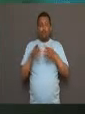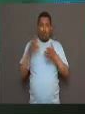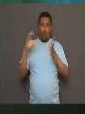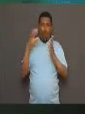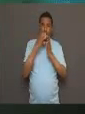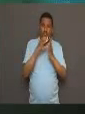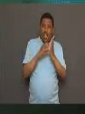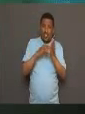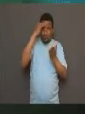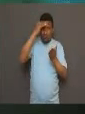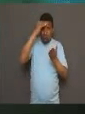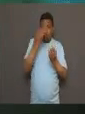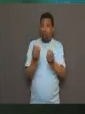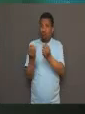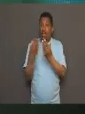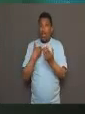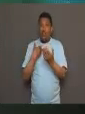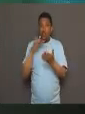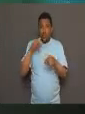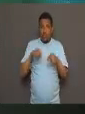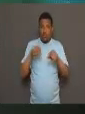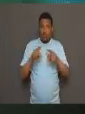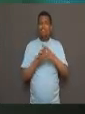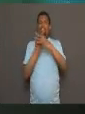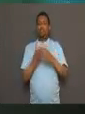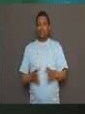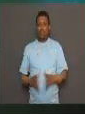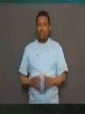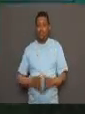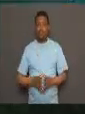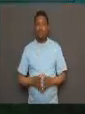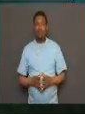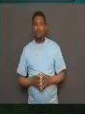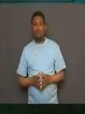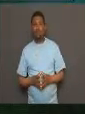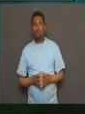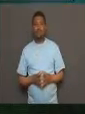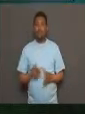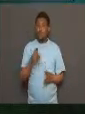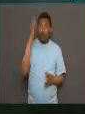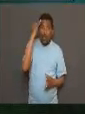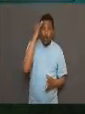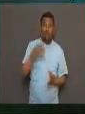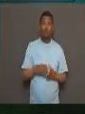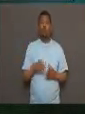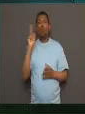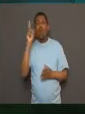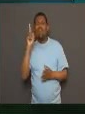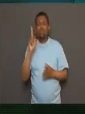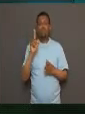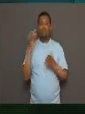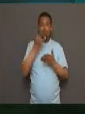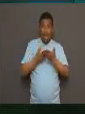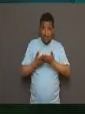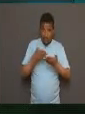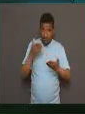to cover today, so let us get started. You know what a map